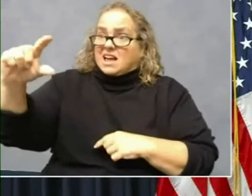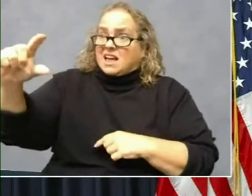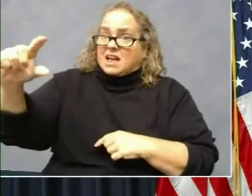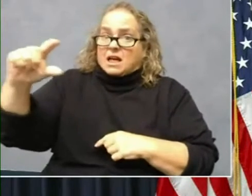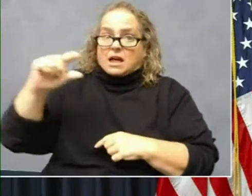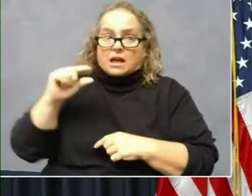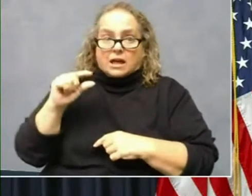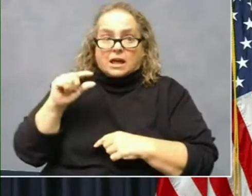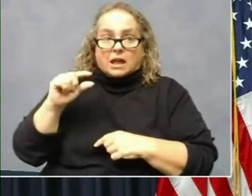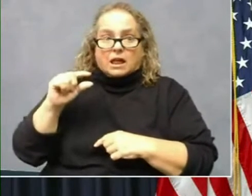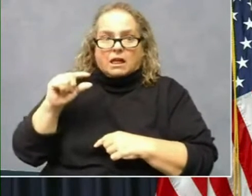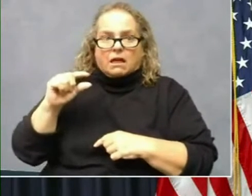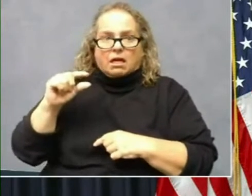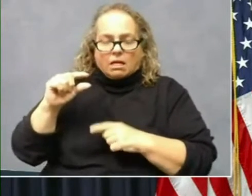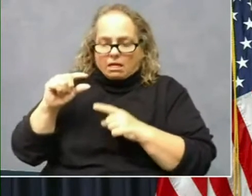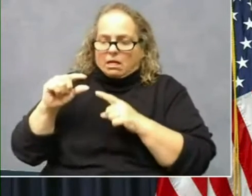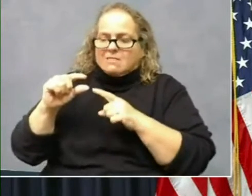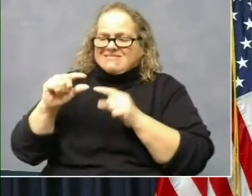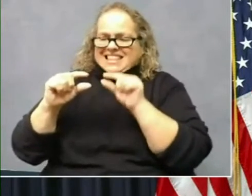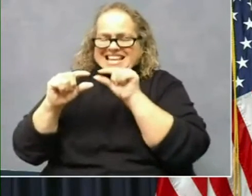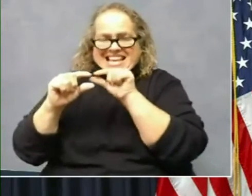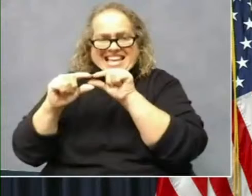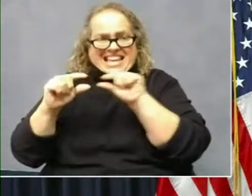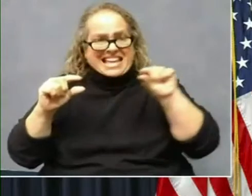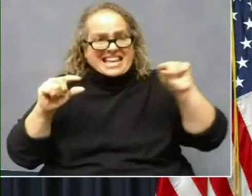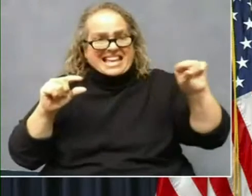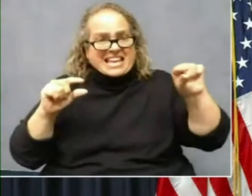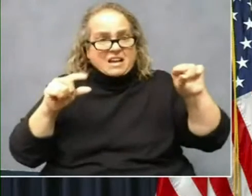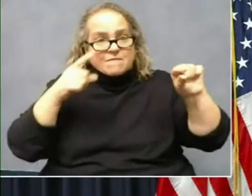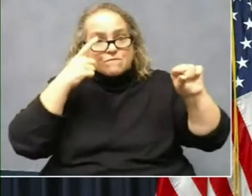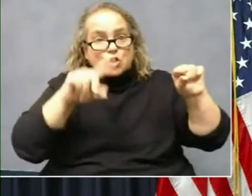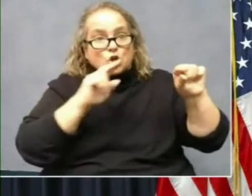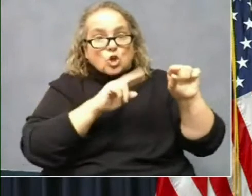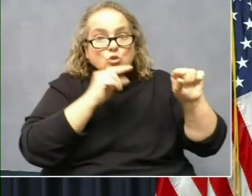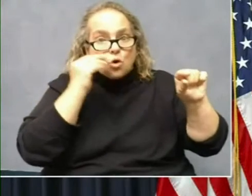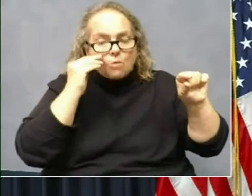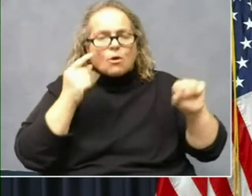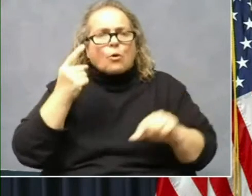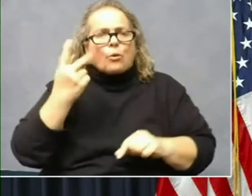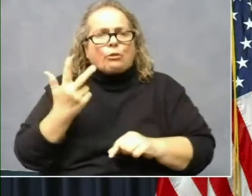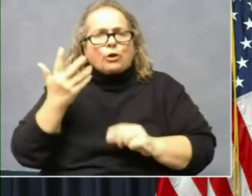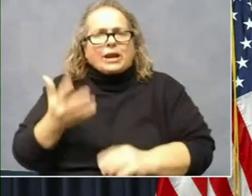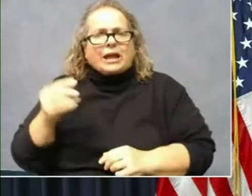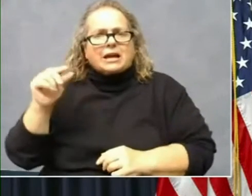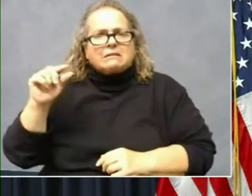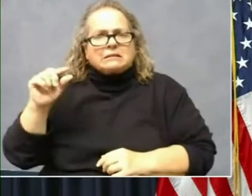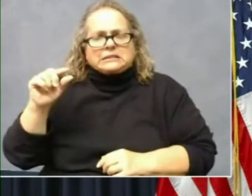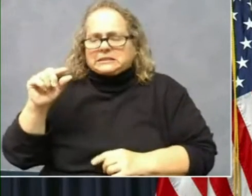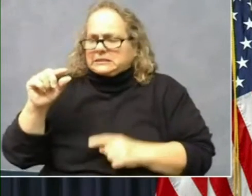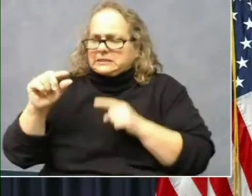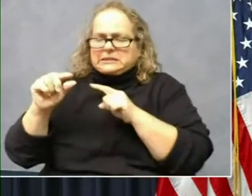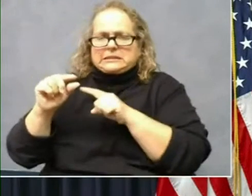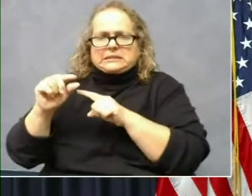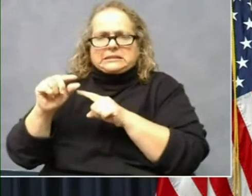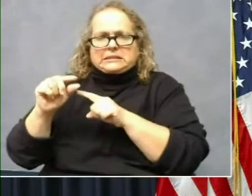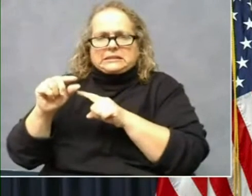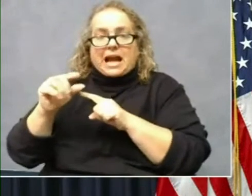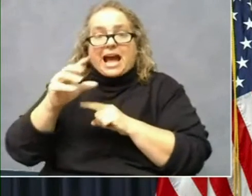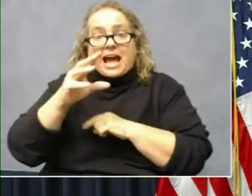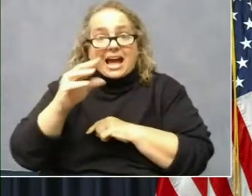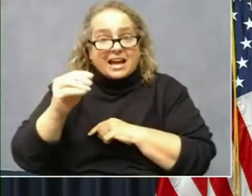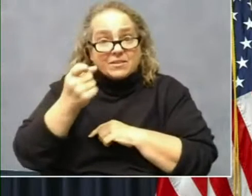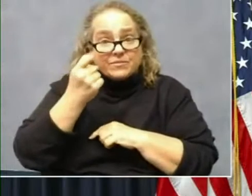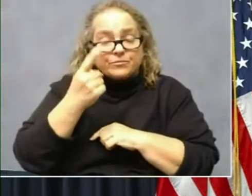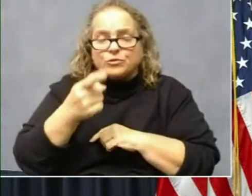that's not nearly enough. Complicated on top of that, you can't break up the Pfizer vaccine for purposes